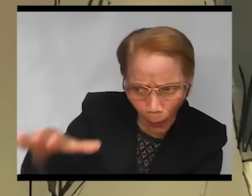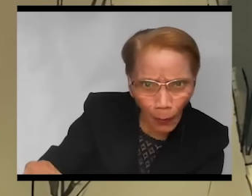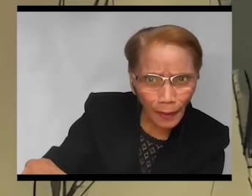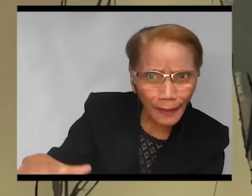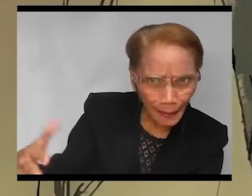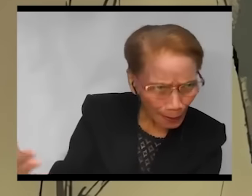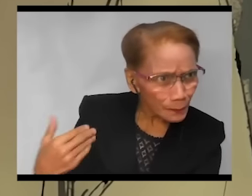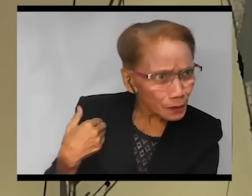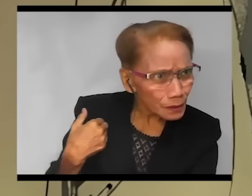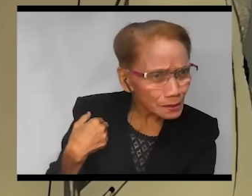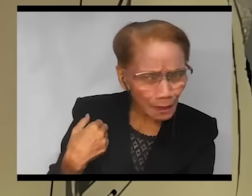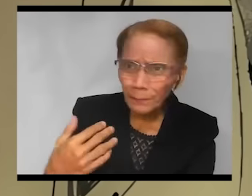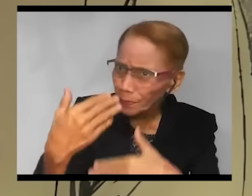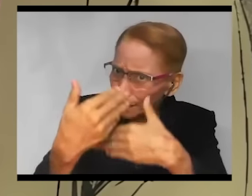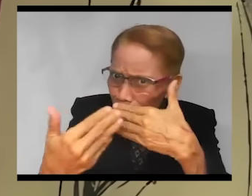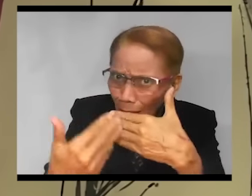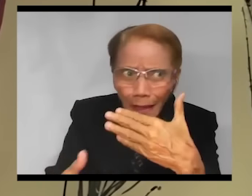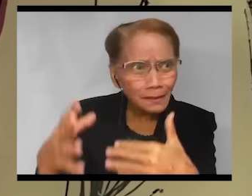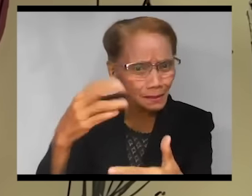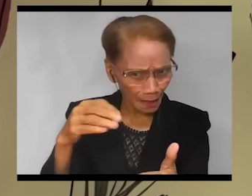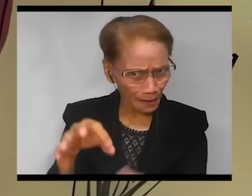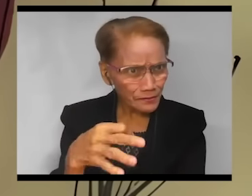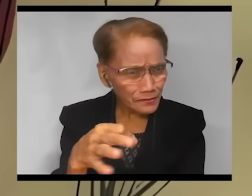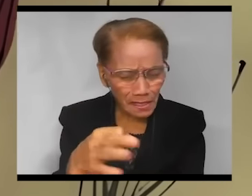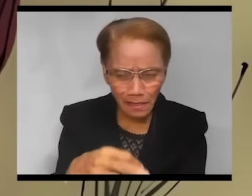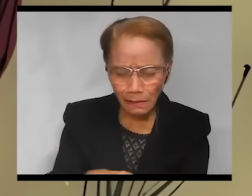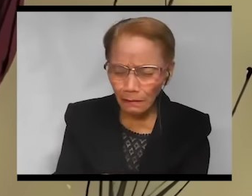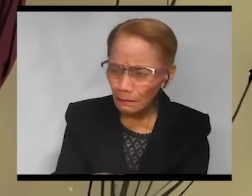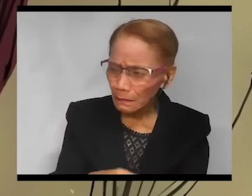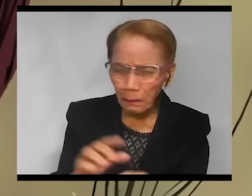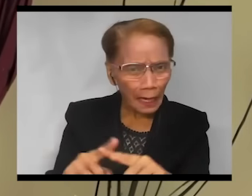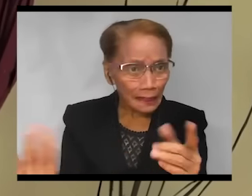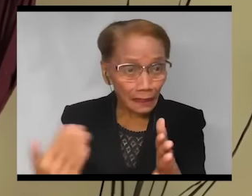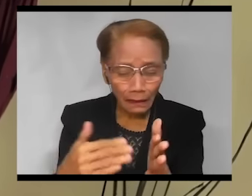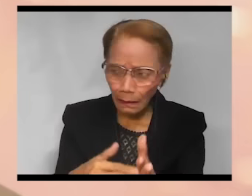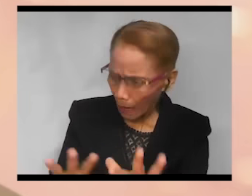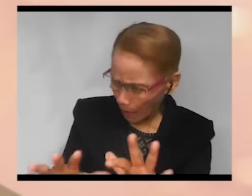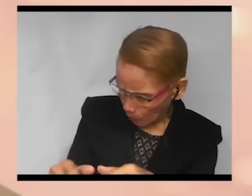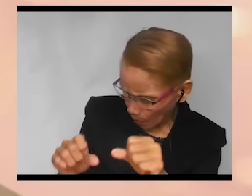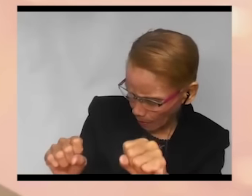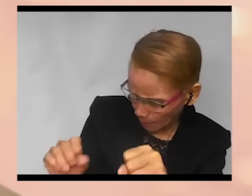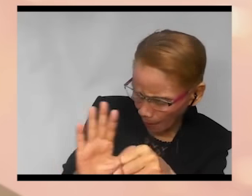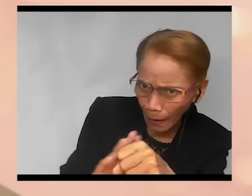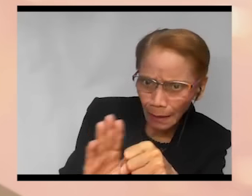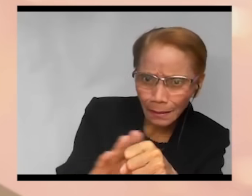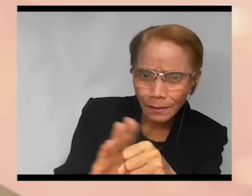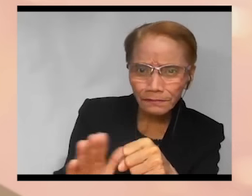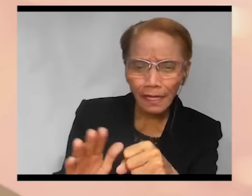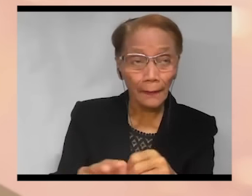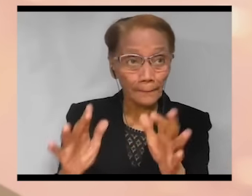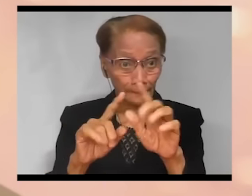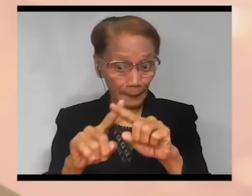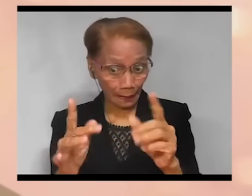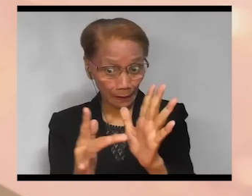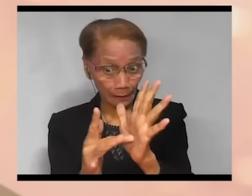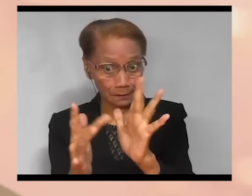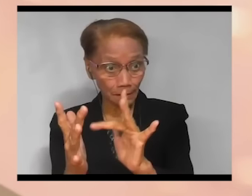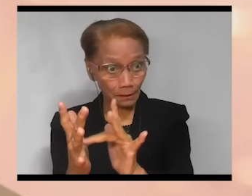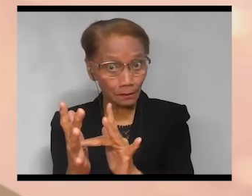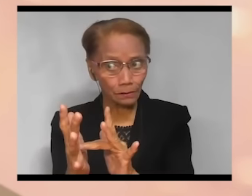some fishes. But again, how can that be sufficient?" But